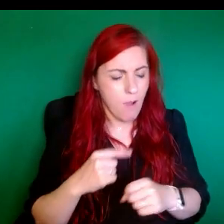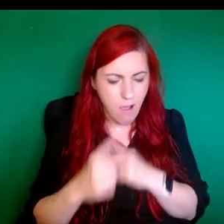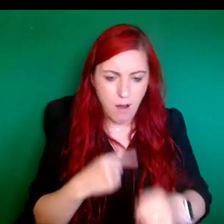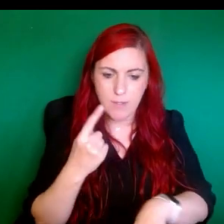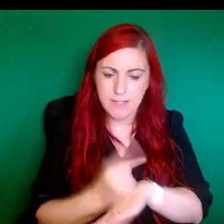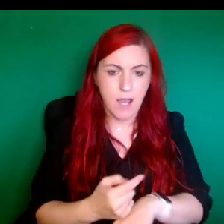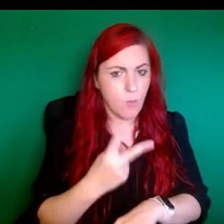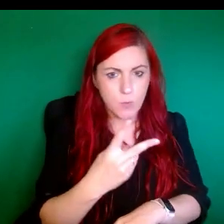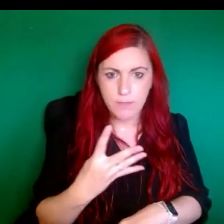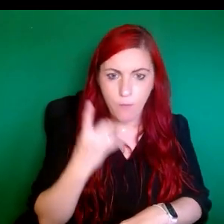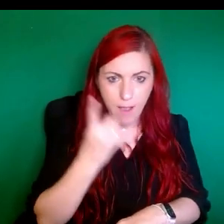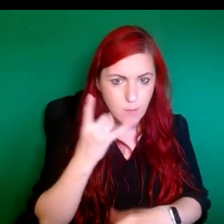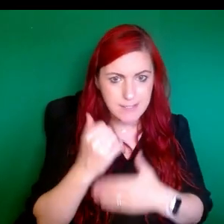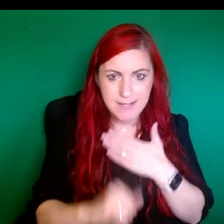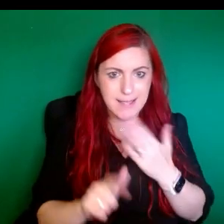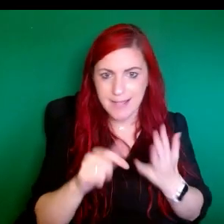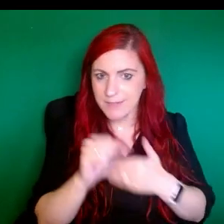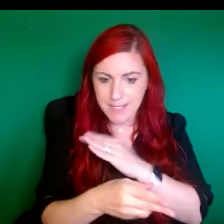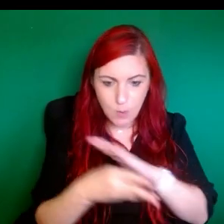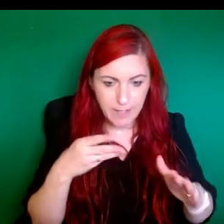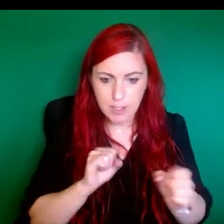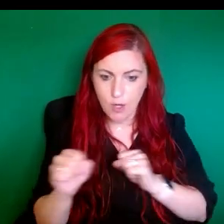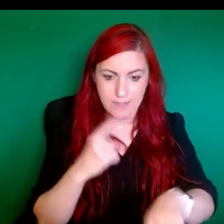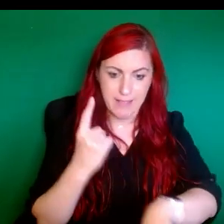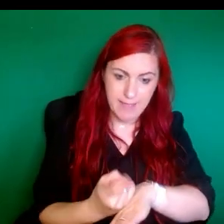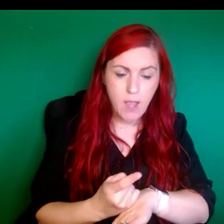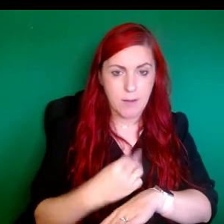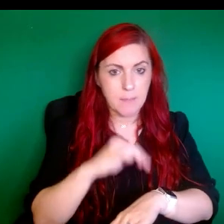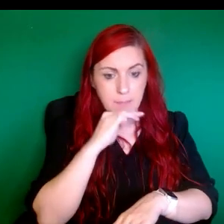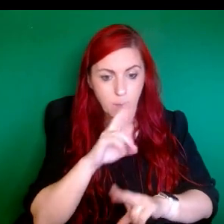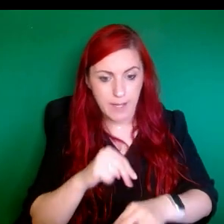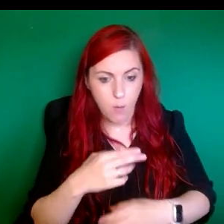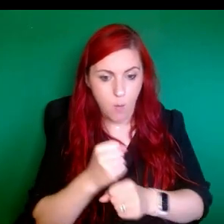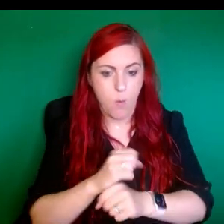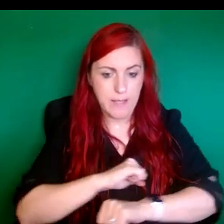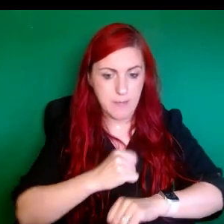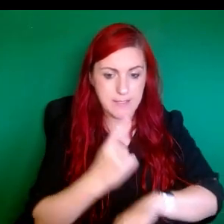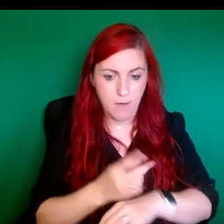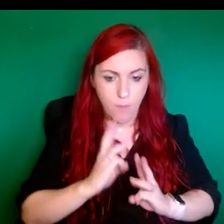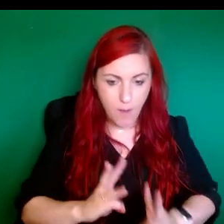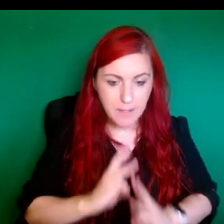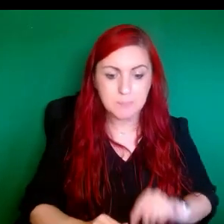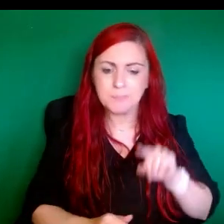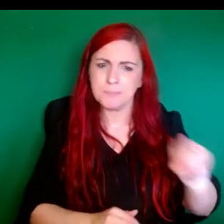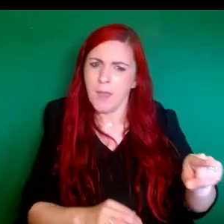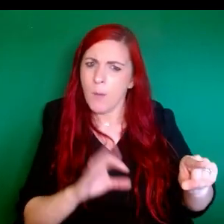hold that space for women as long as they need it. When Gillian talks about refuge, what's very interesting is that the women and children who are